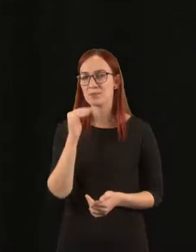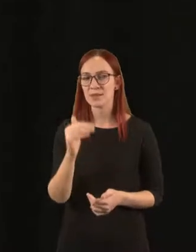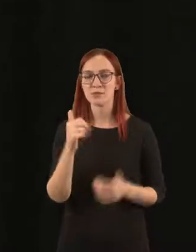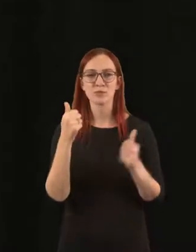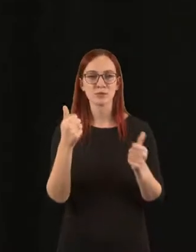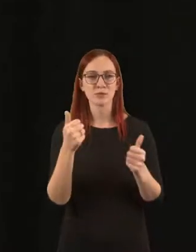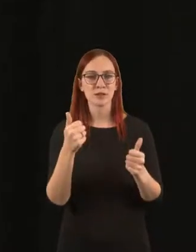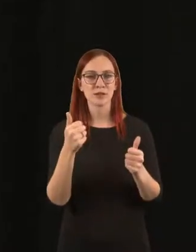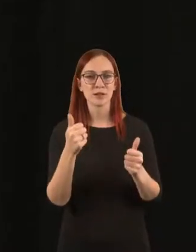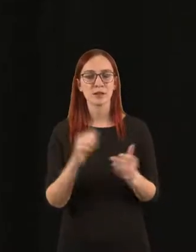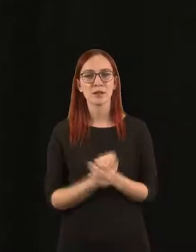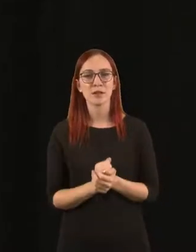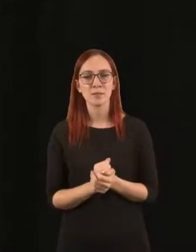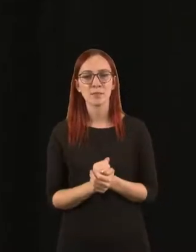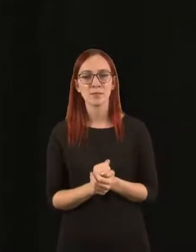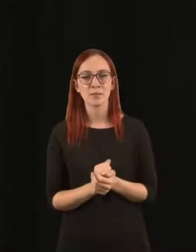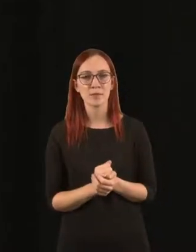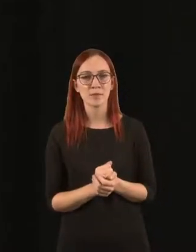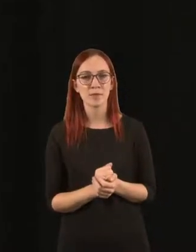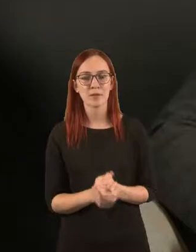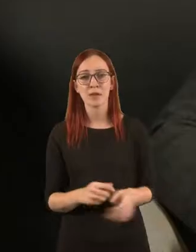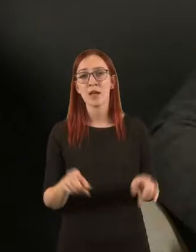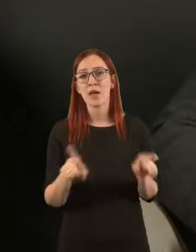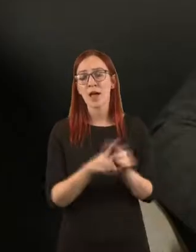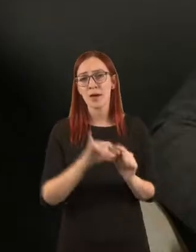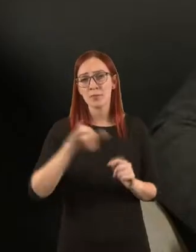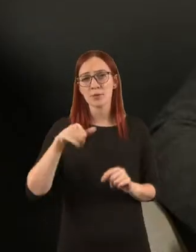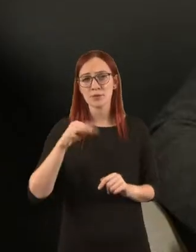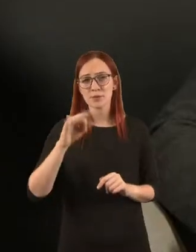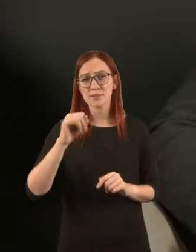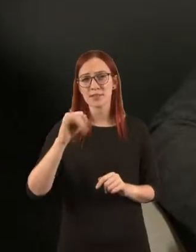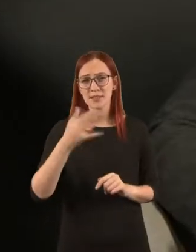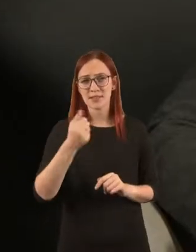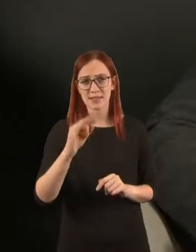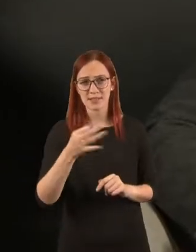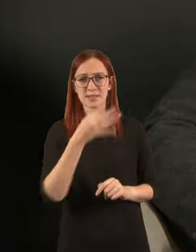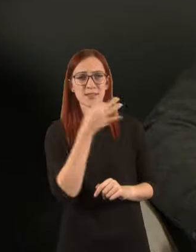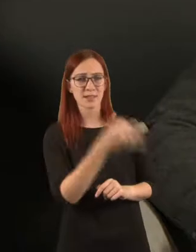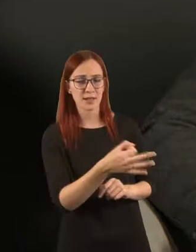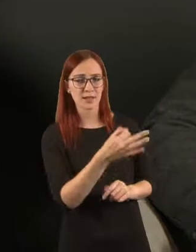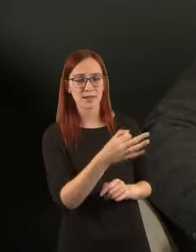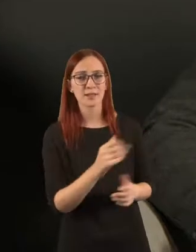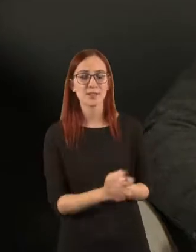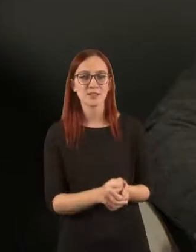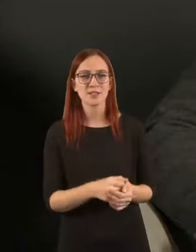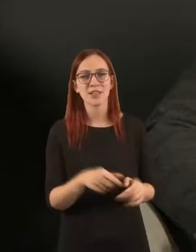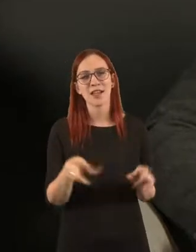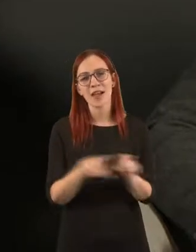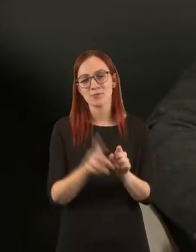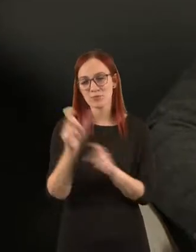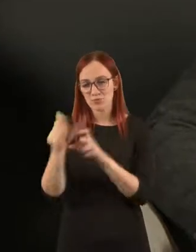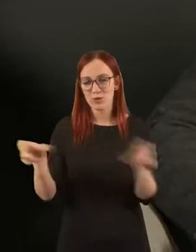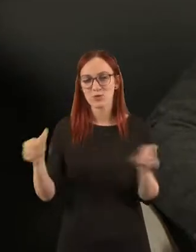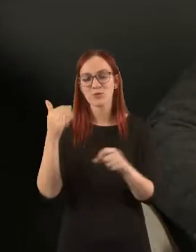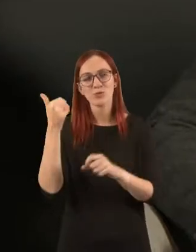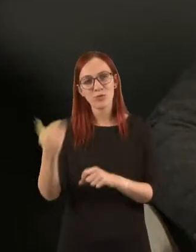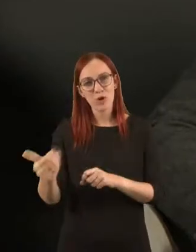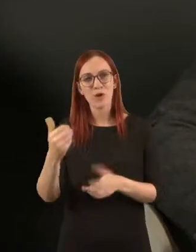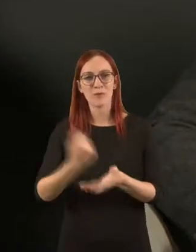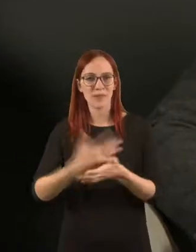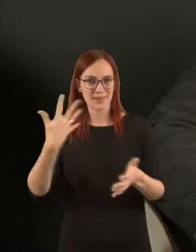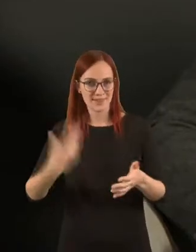Parliament. Let's hope that this autumn will demonstrate some changes. Yes, I do agree